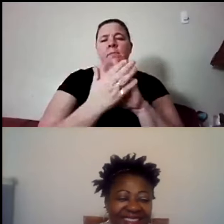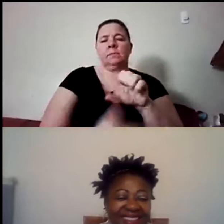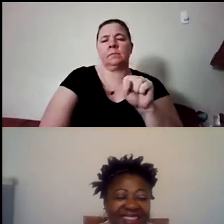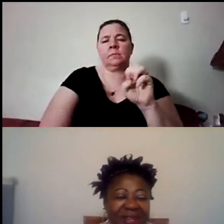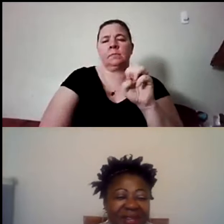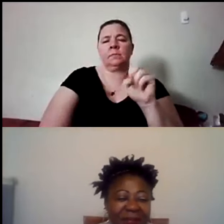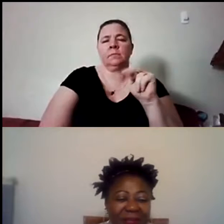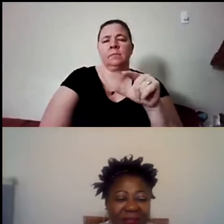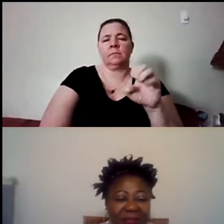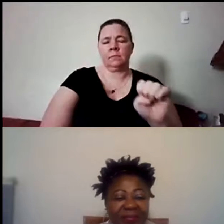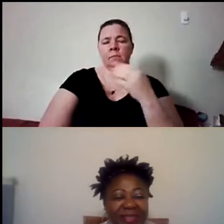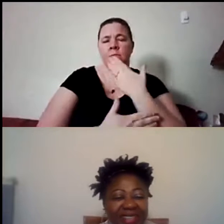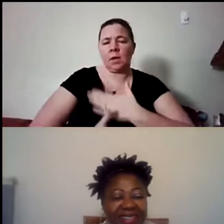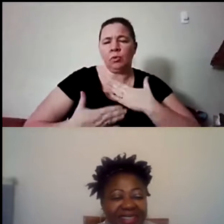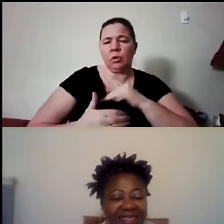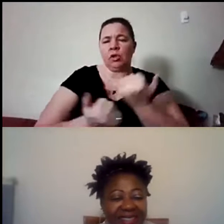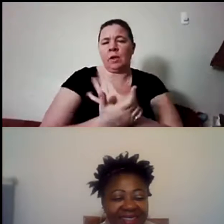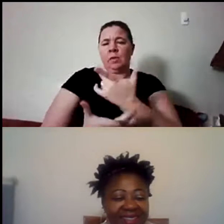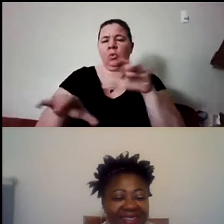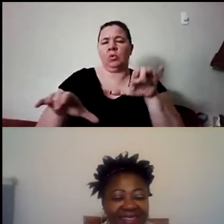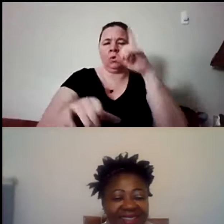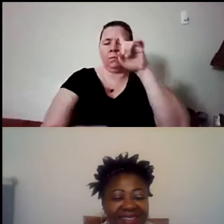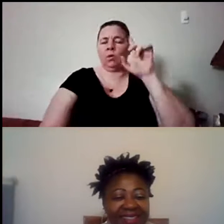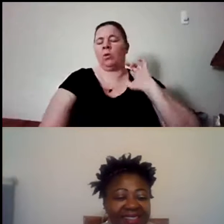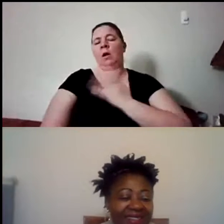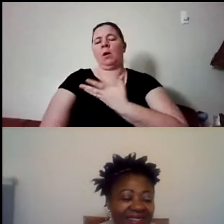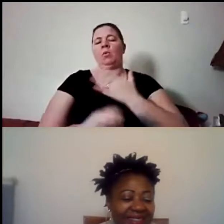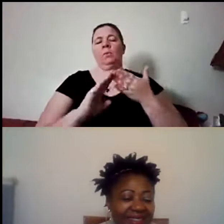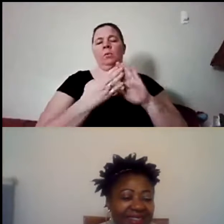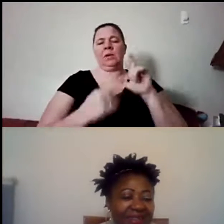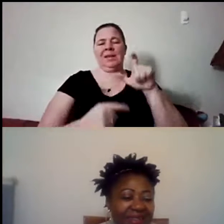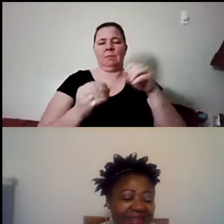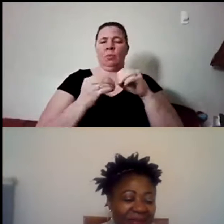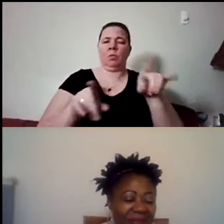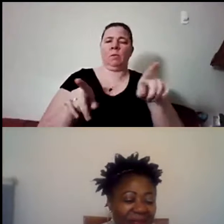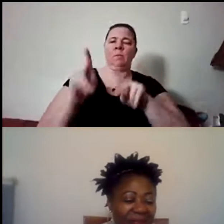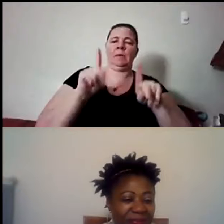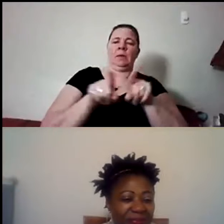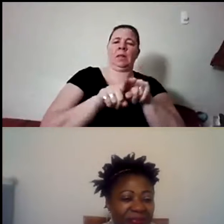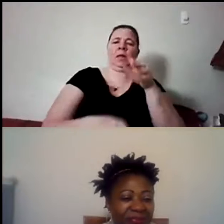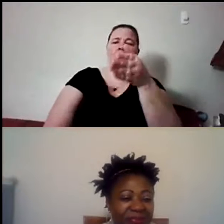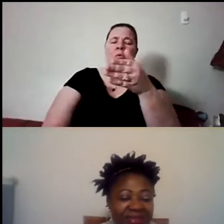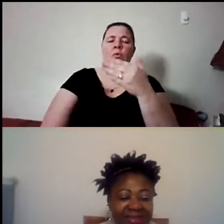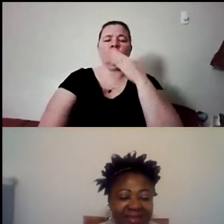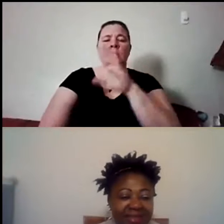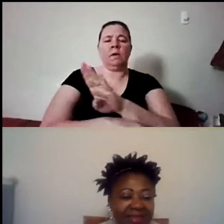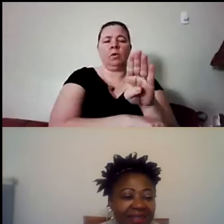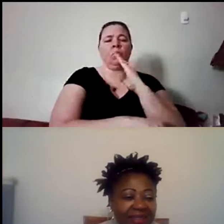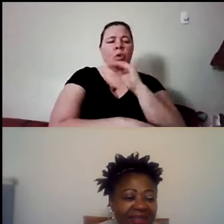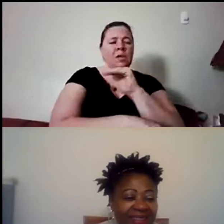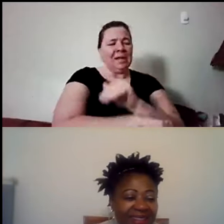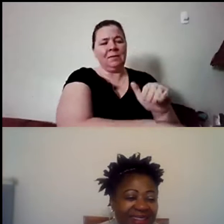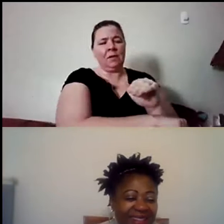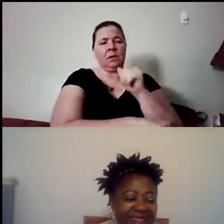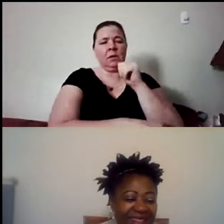you. We appreciate everything you do for our community. We need more people like you. Good afternoon, good evening, ladies